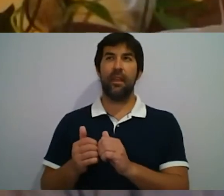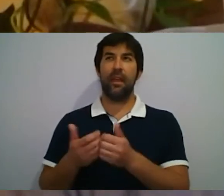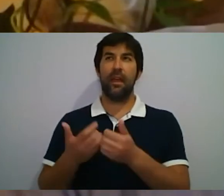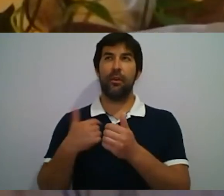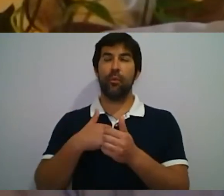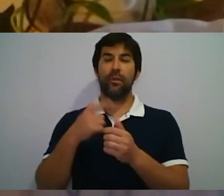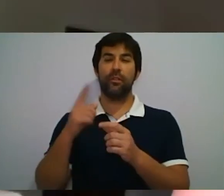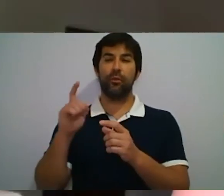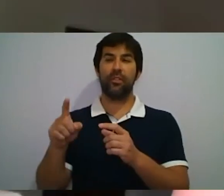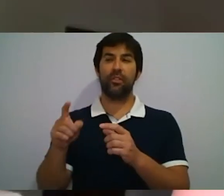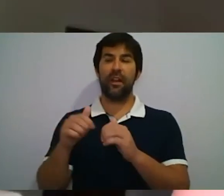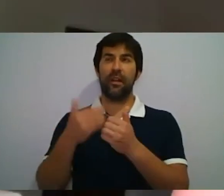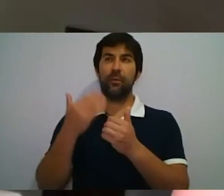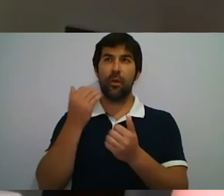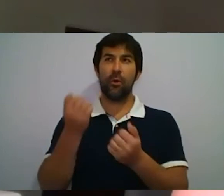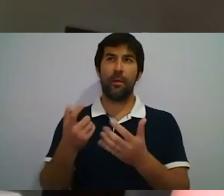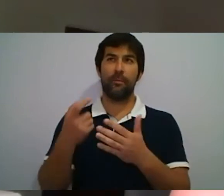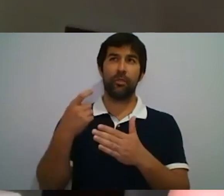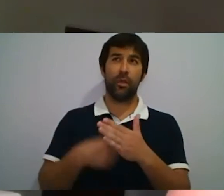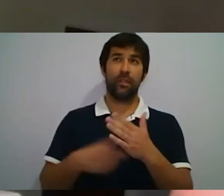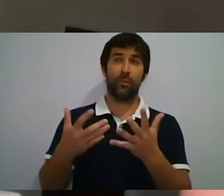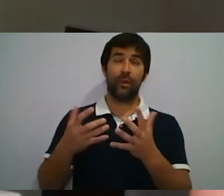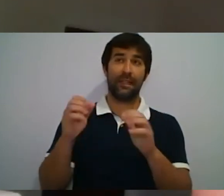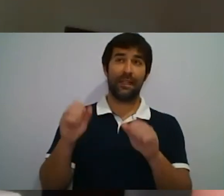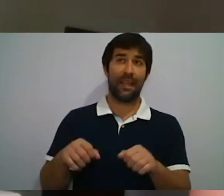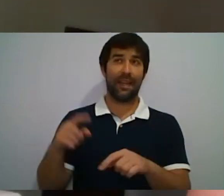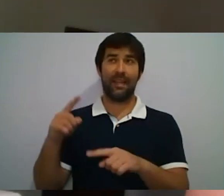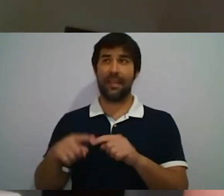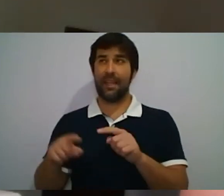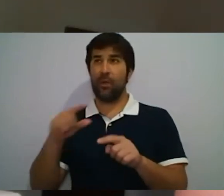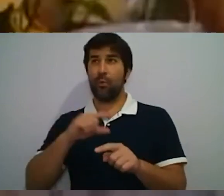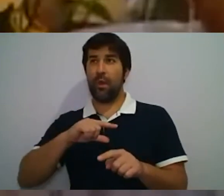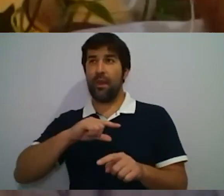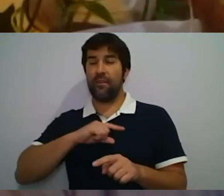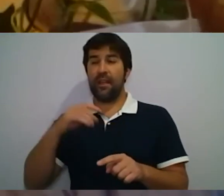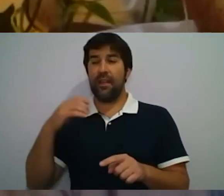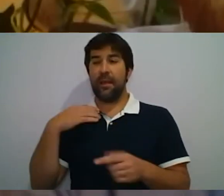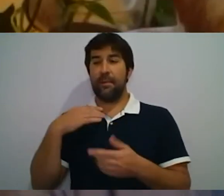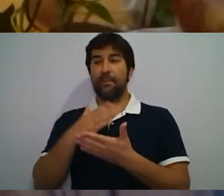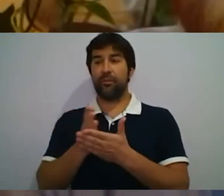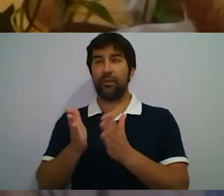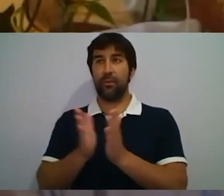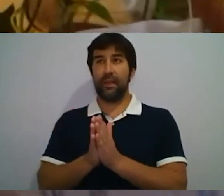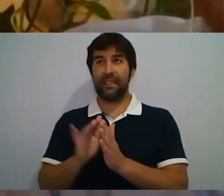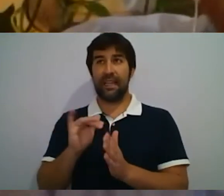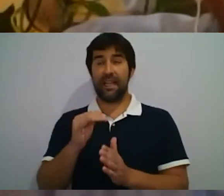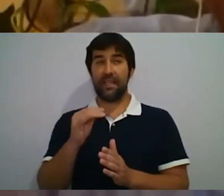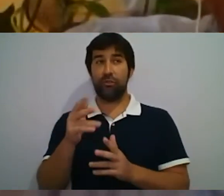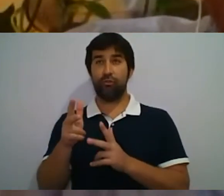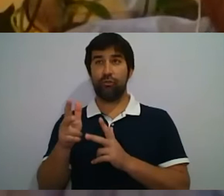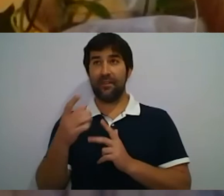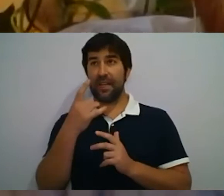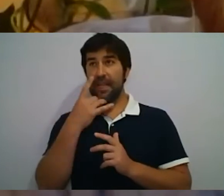every 10 years or so, which means that we should be resurfacing about 100 miles of streets a year to keep pace with sort of